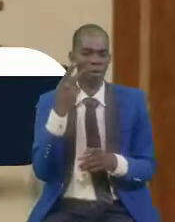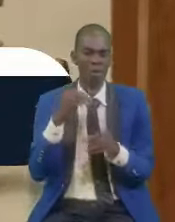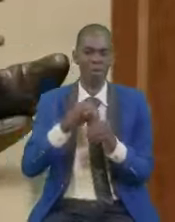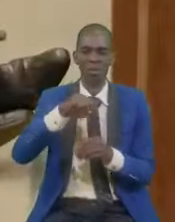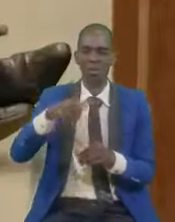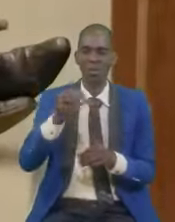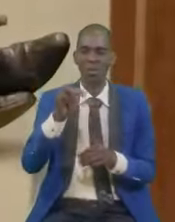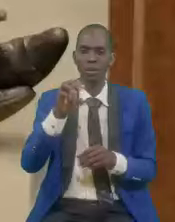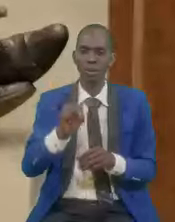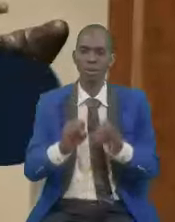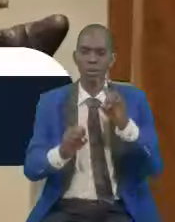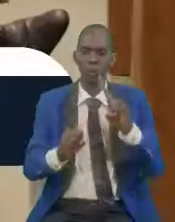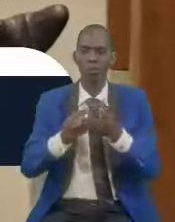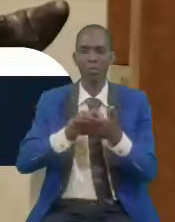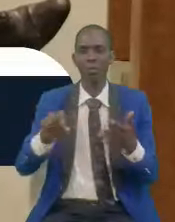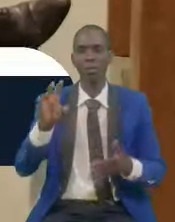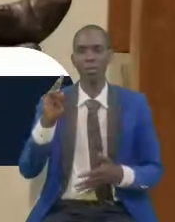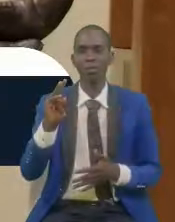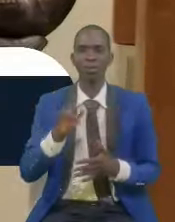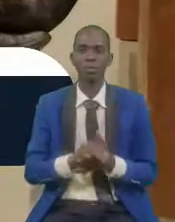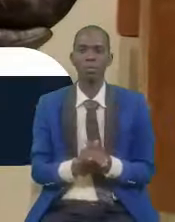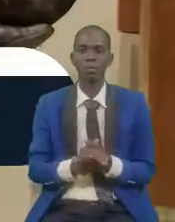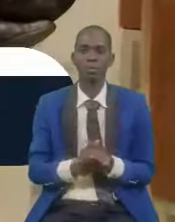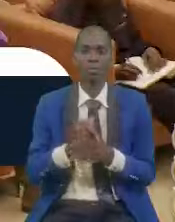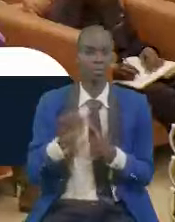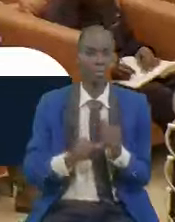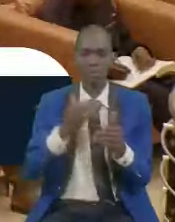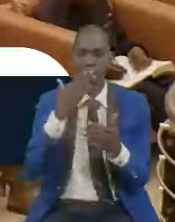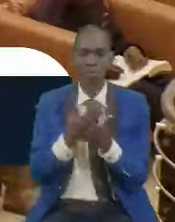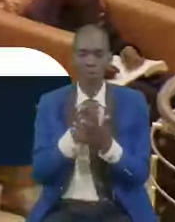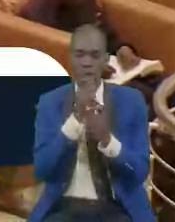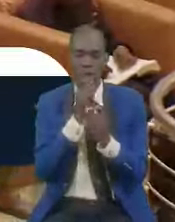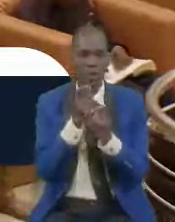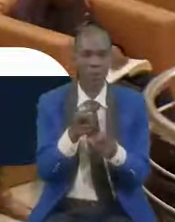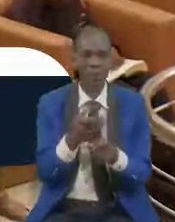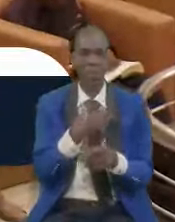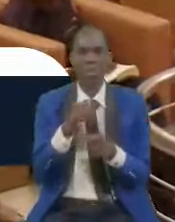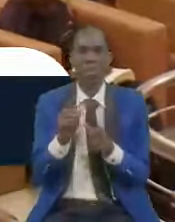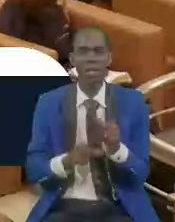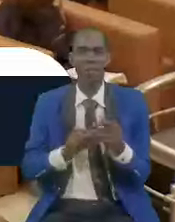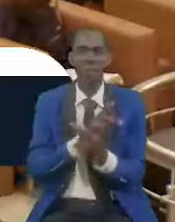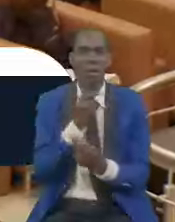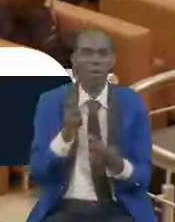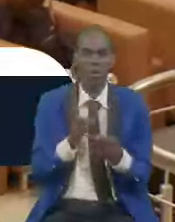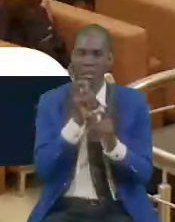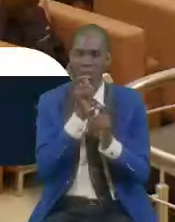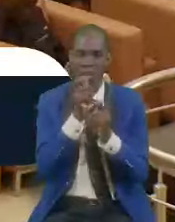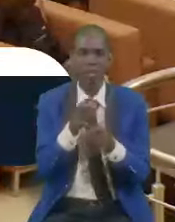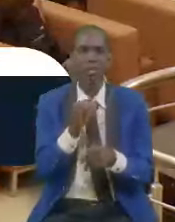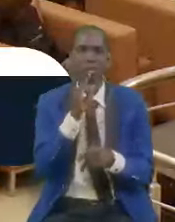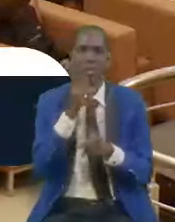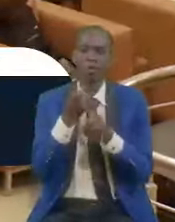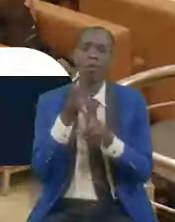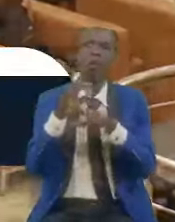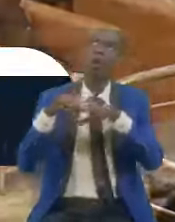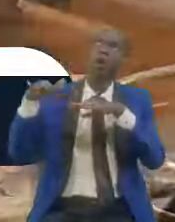chapter 1 verse 17, every good gift and every perfect gift is from